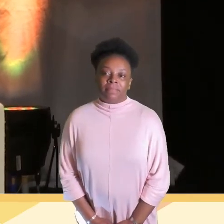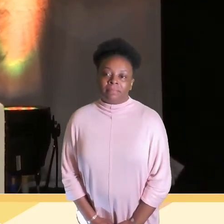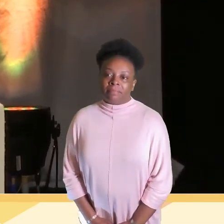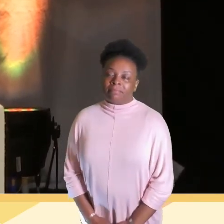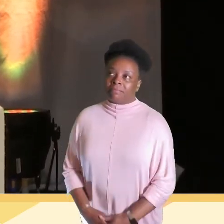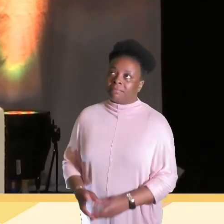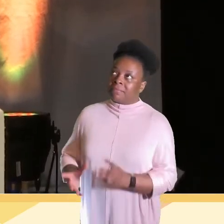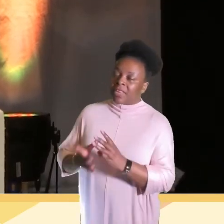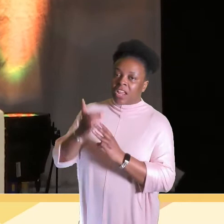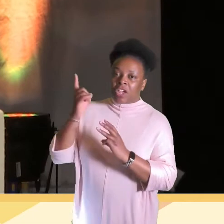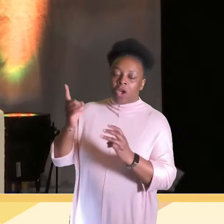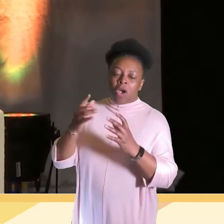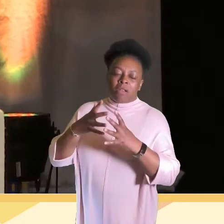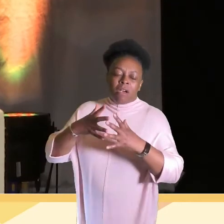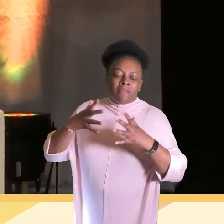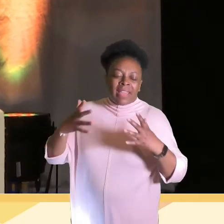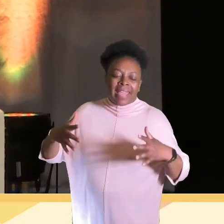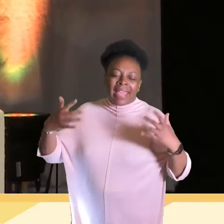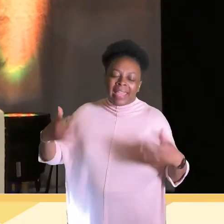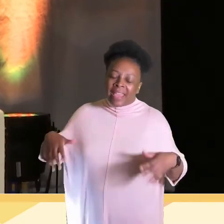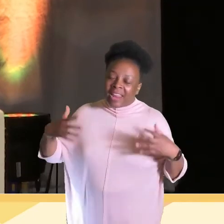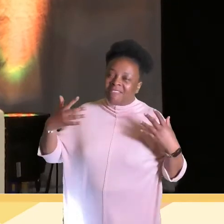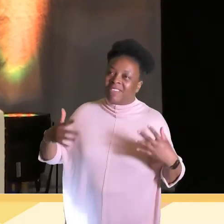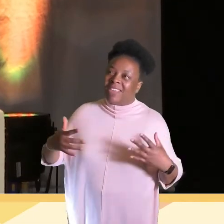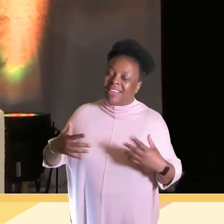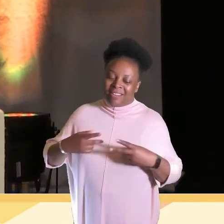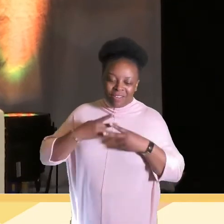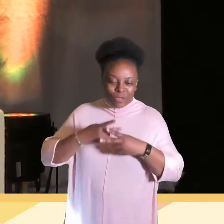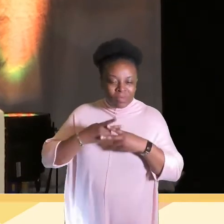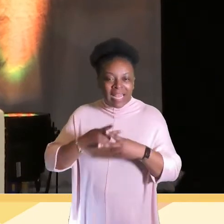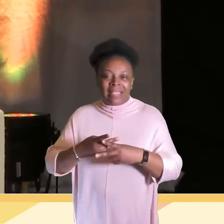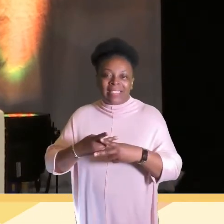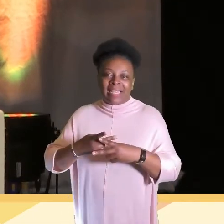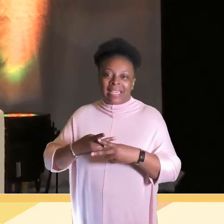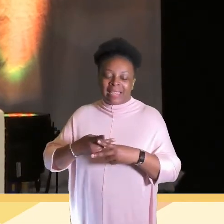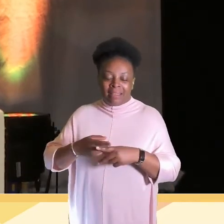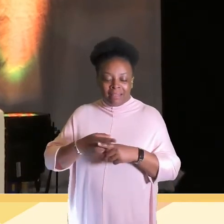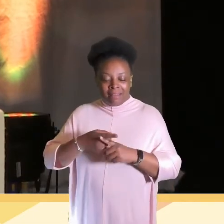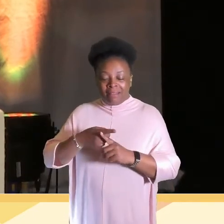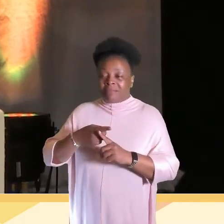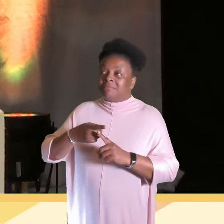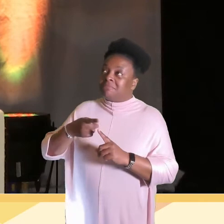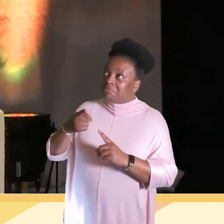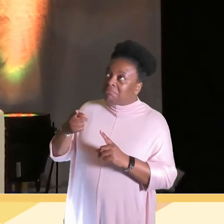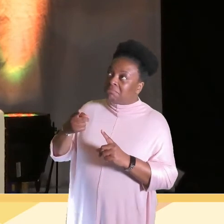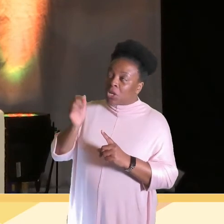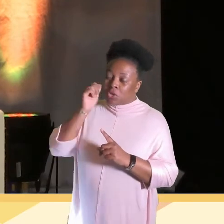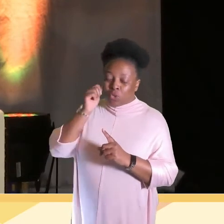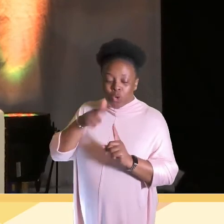God of infinite hospitality, who washed the feet of the one you knew would betray